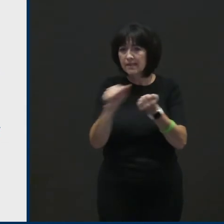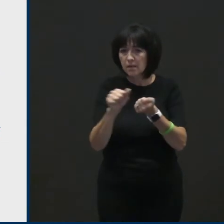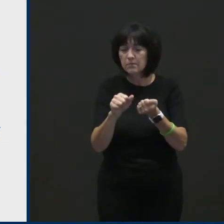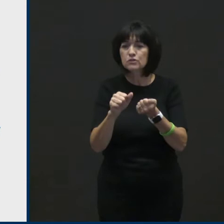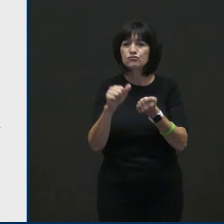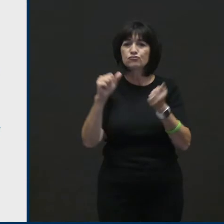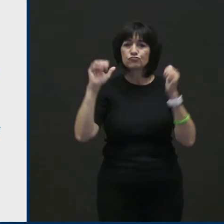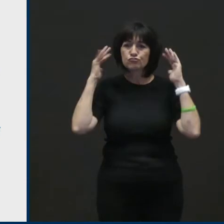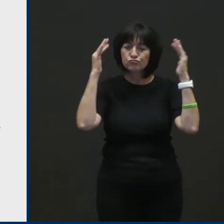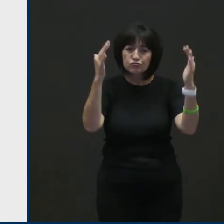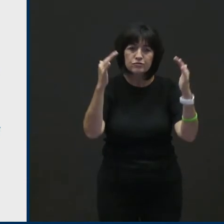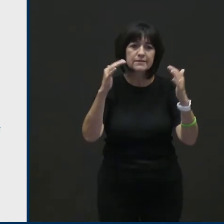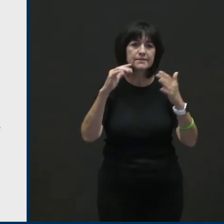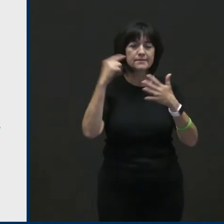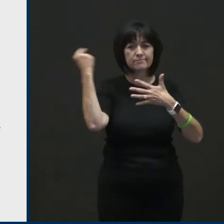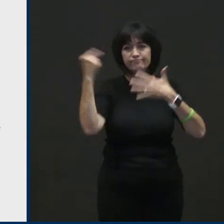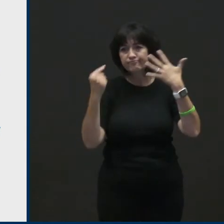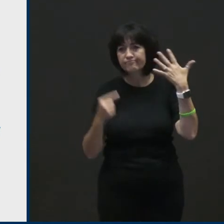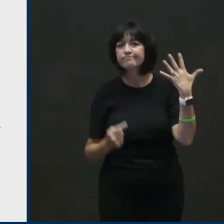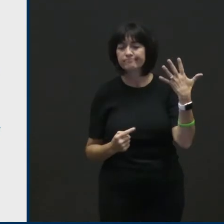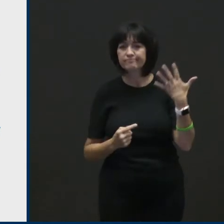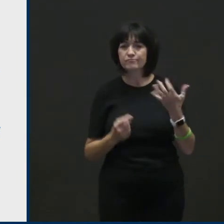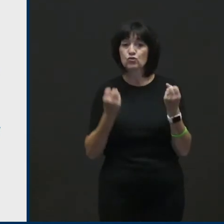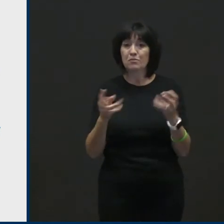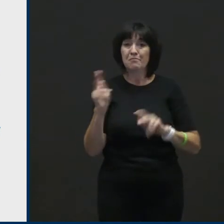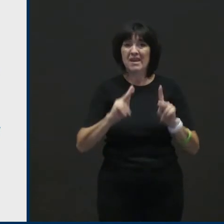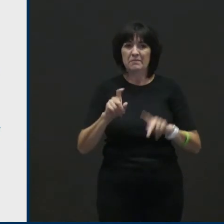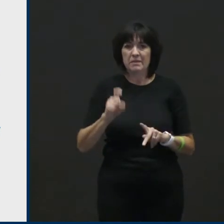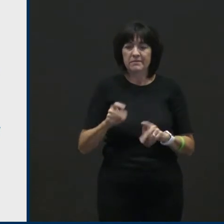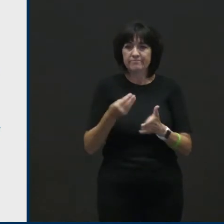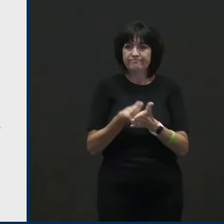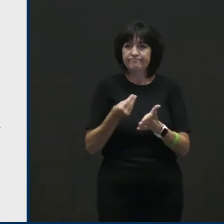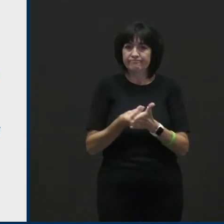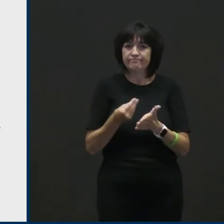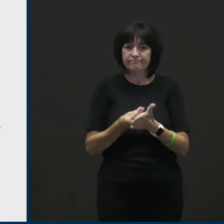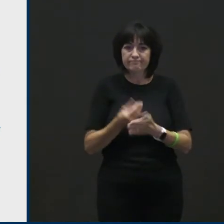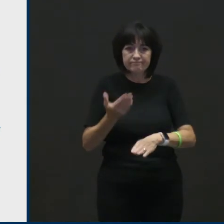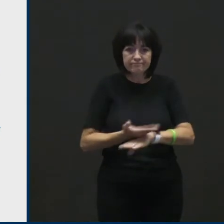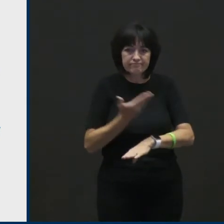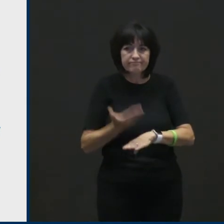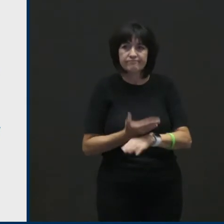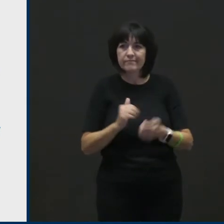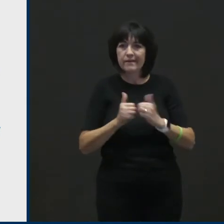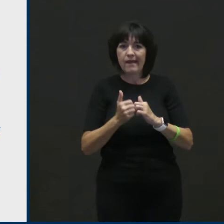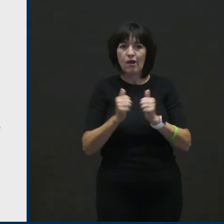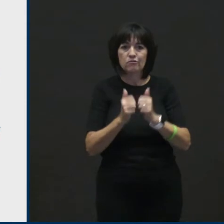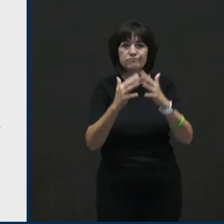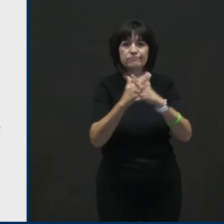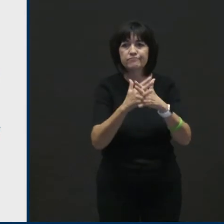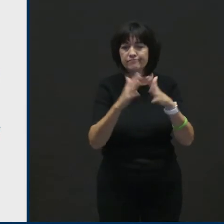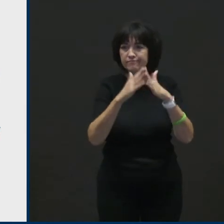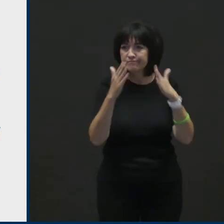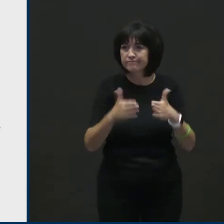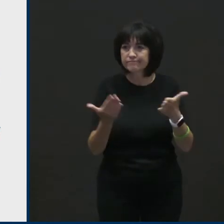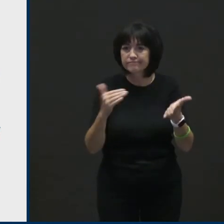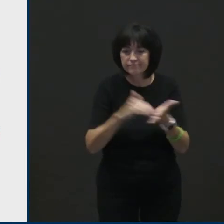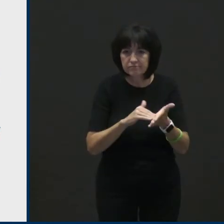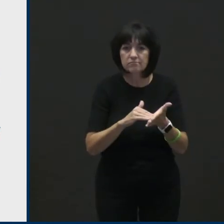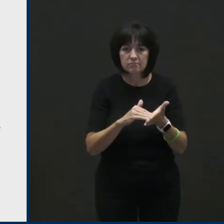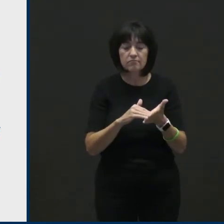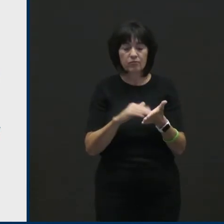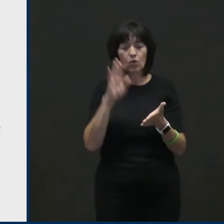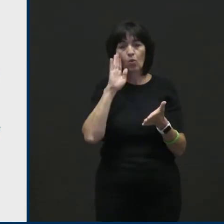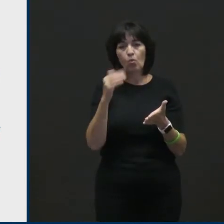it's getting a kickstart this year thanks to the governor and our partners across the state to get us some funding for this. So going to have 2 paths